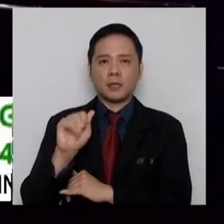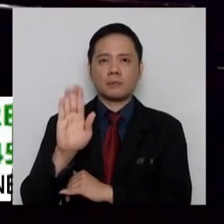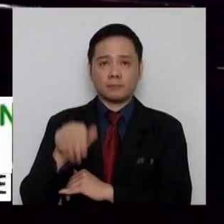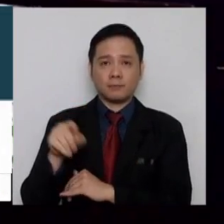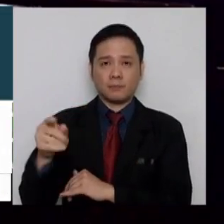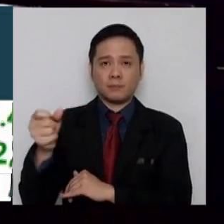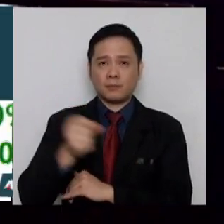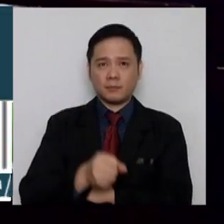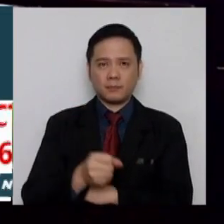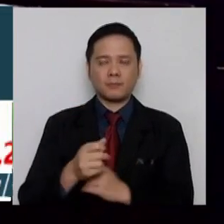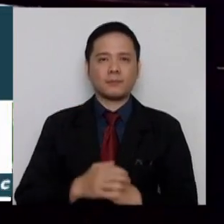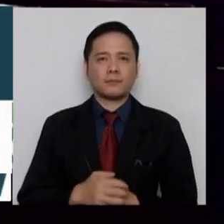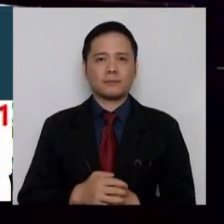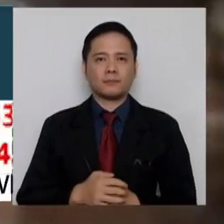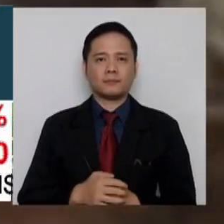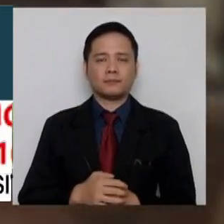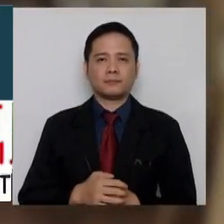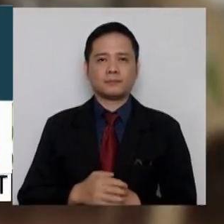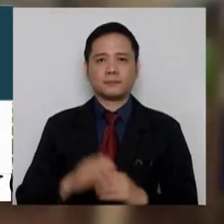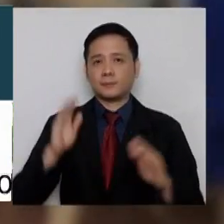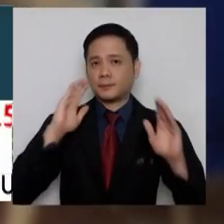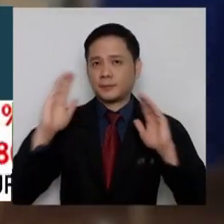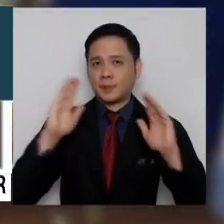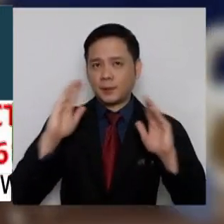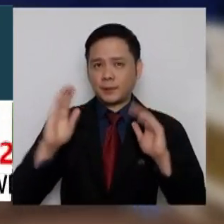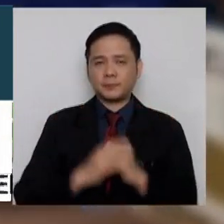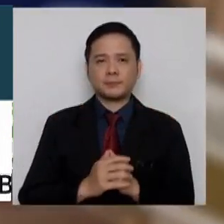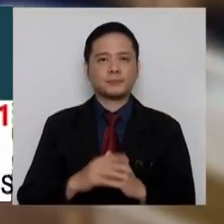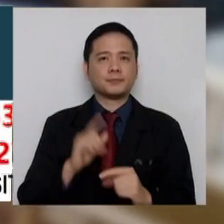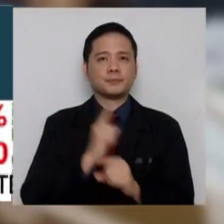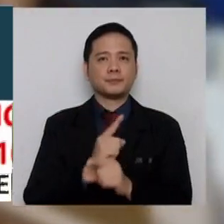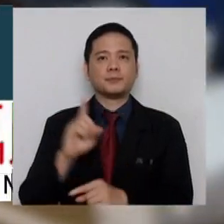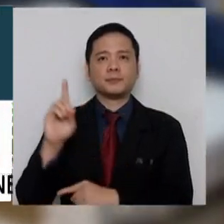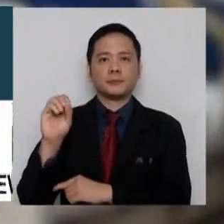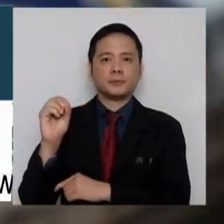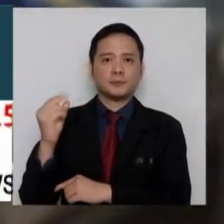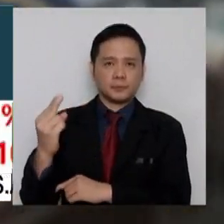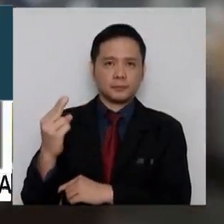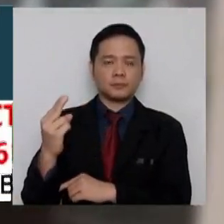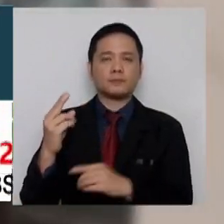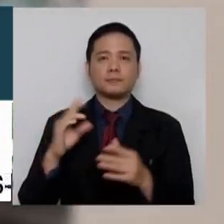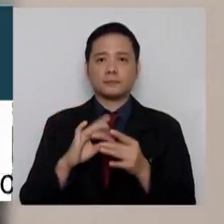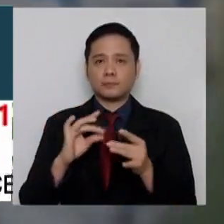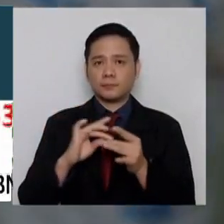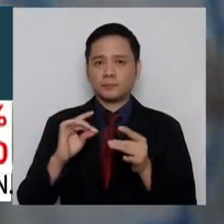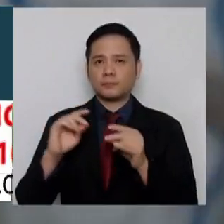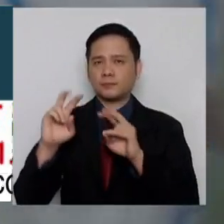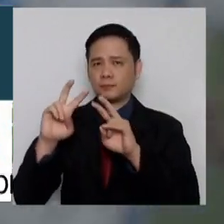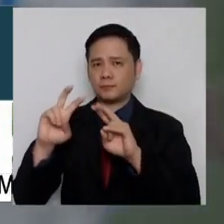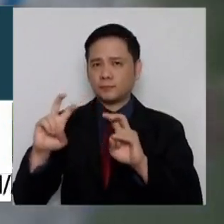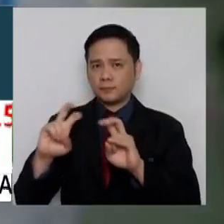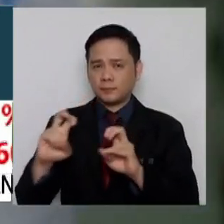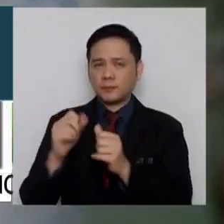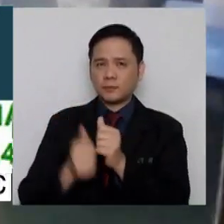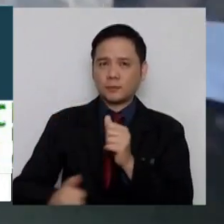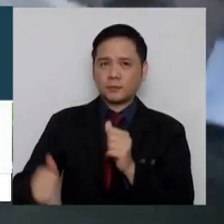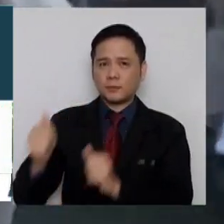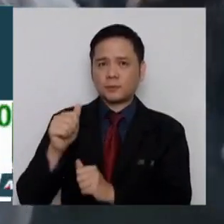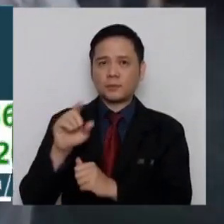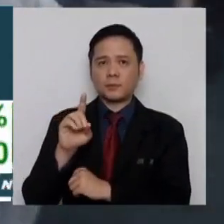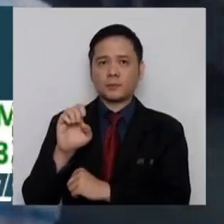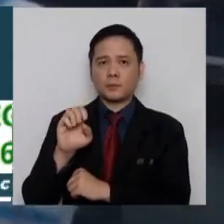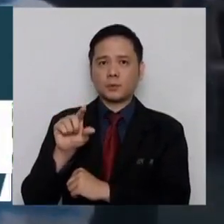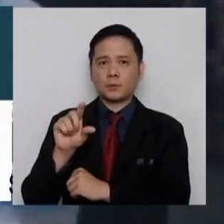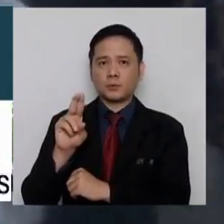ahead. Hi, Carmina. That's right. According to DOH Epidemiology Bureau Director Alethea de Guzman, in the past